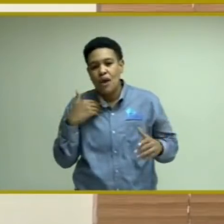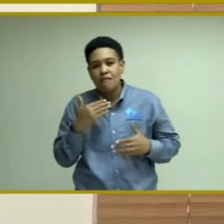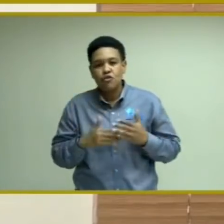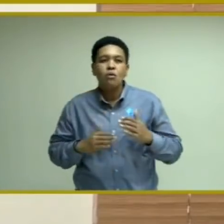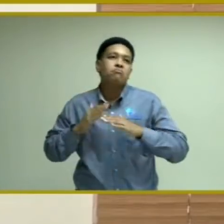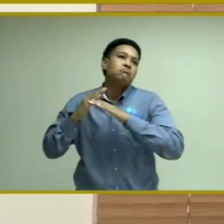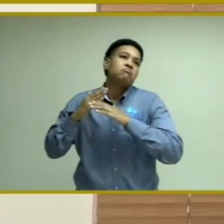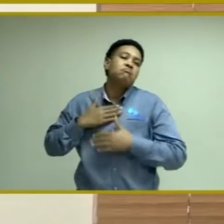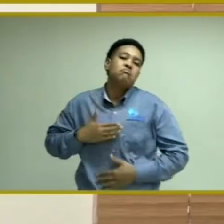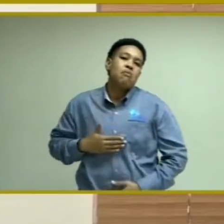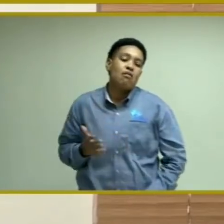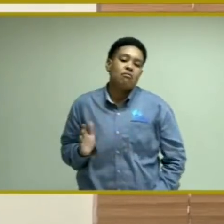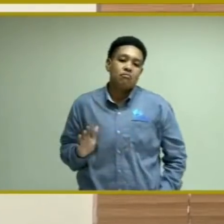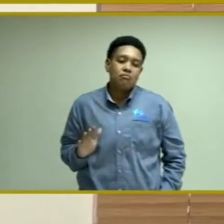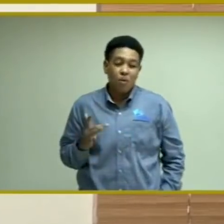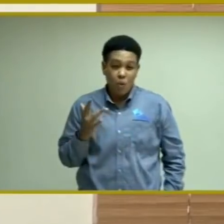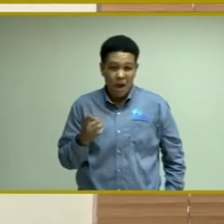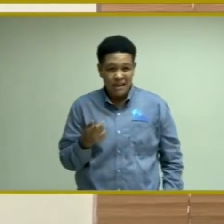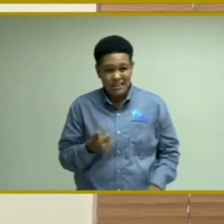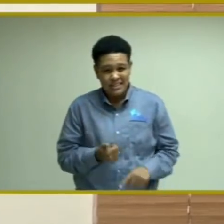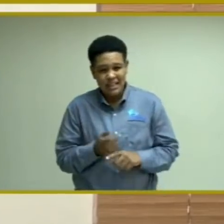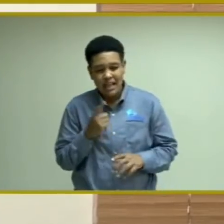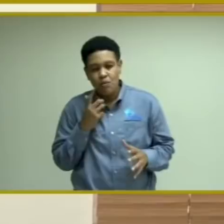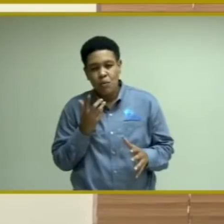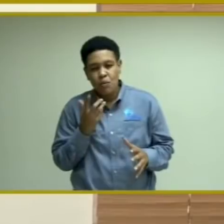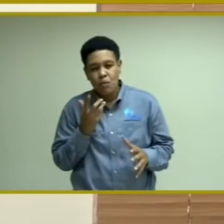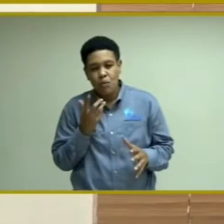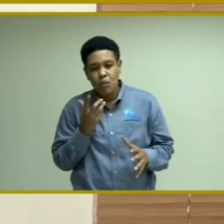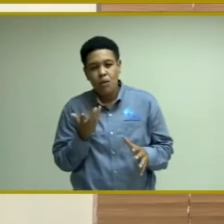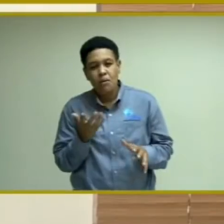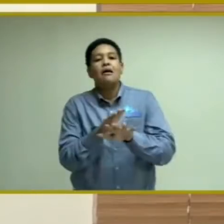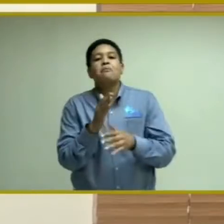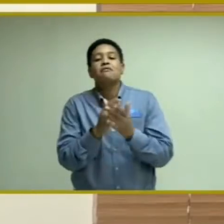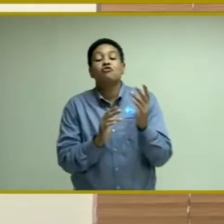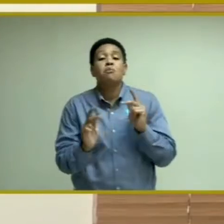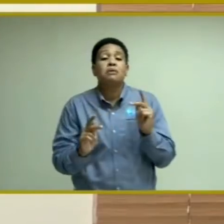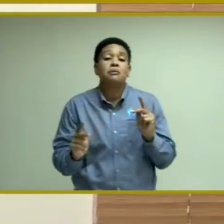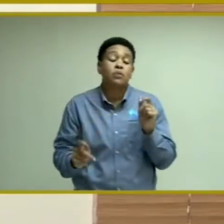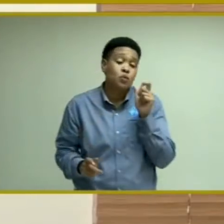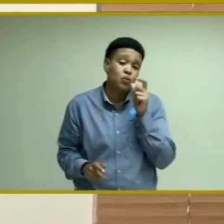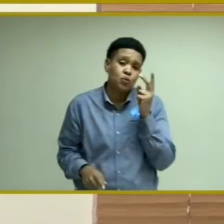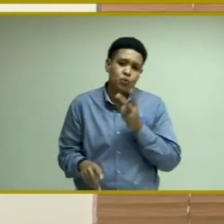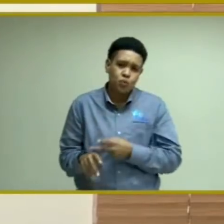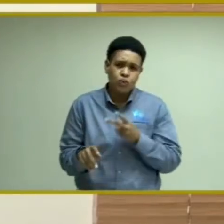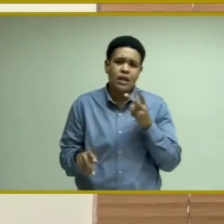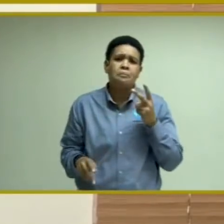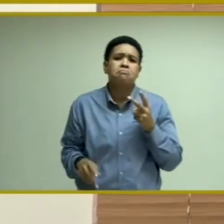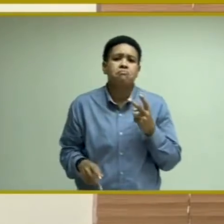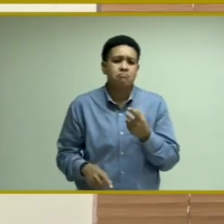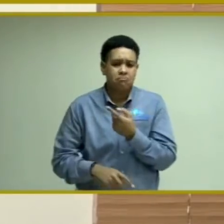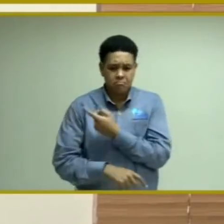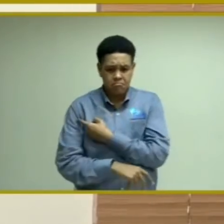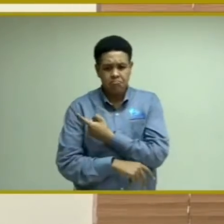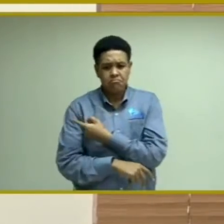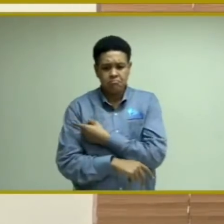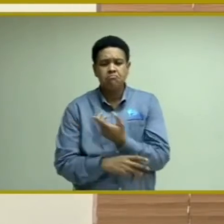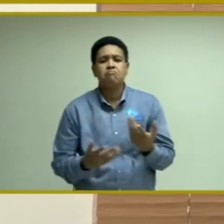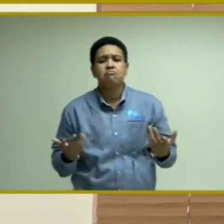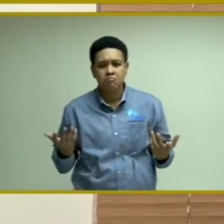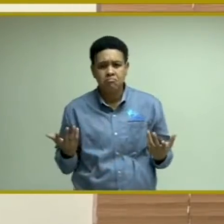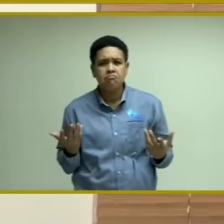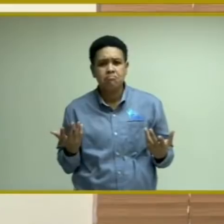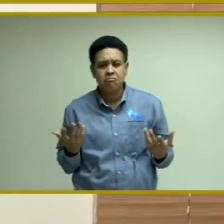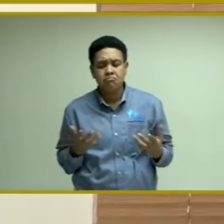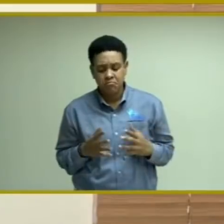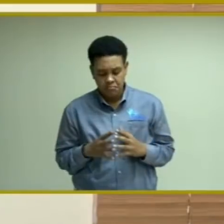immunity, because there would be overlap. You would have some persons who would have received the vaccine who